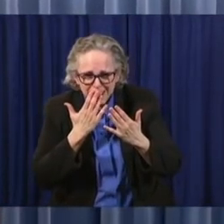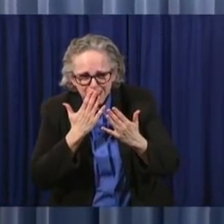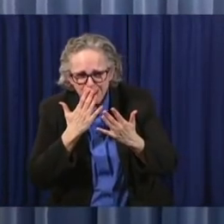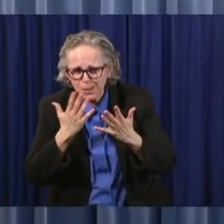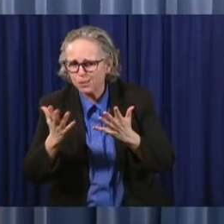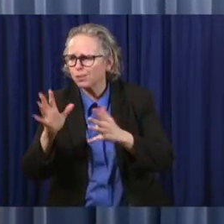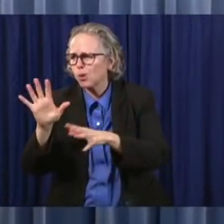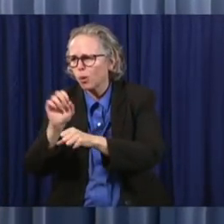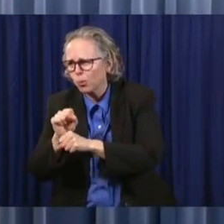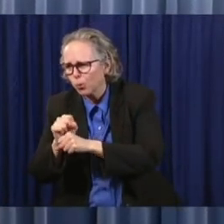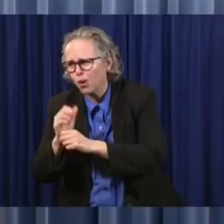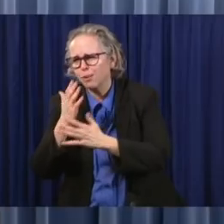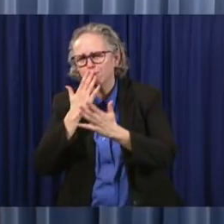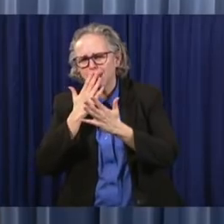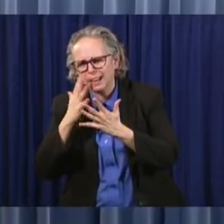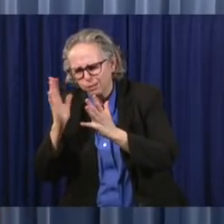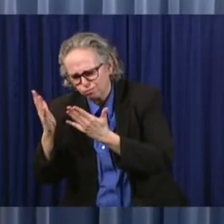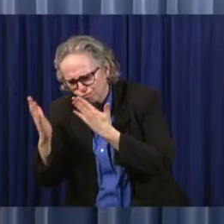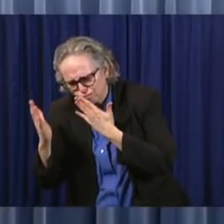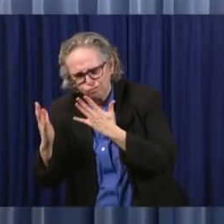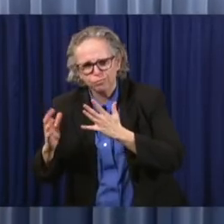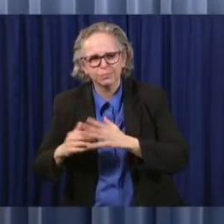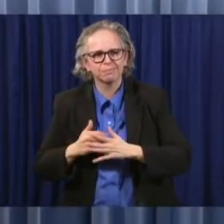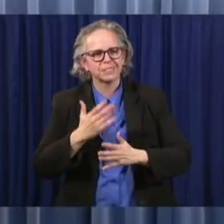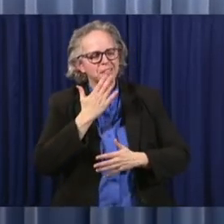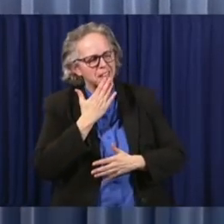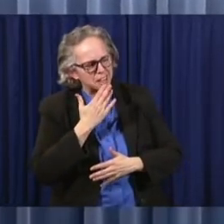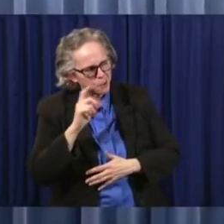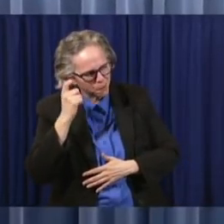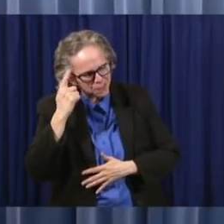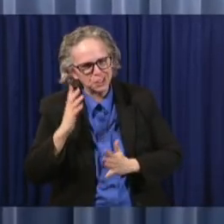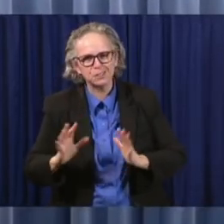done. Thank you, Governor. Thank you.